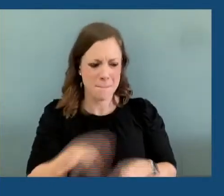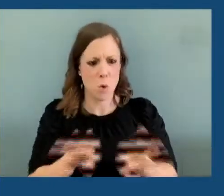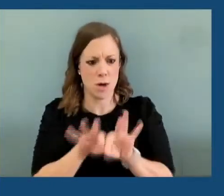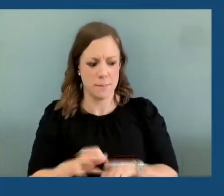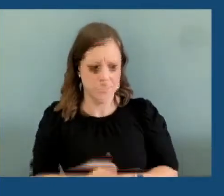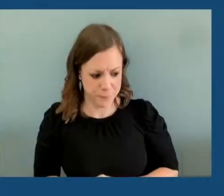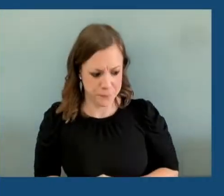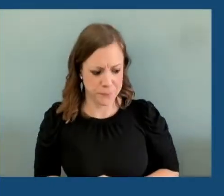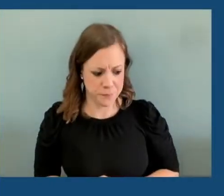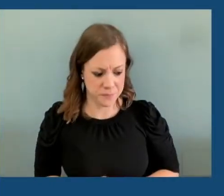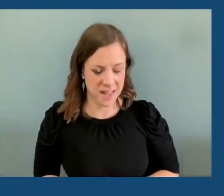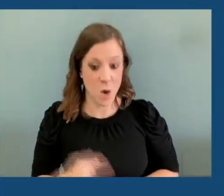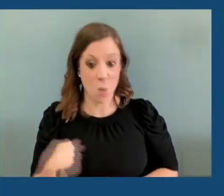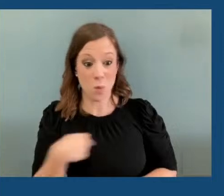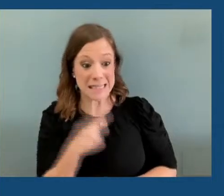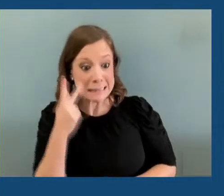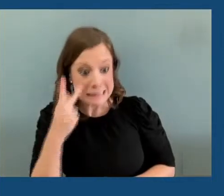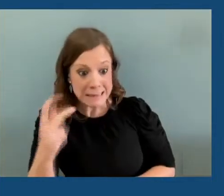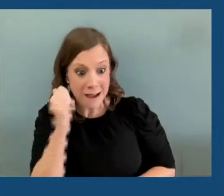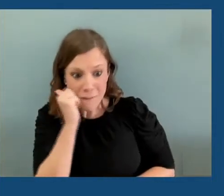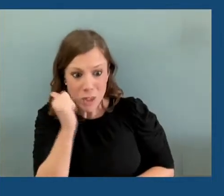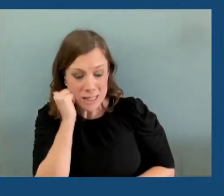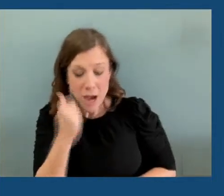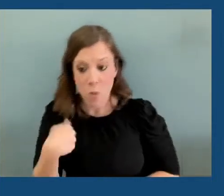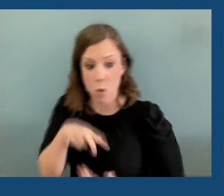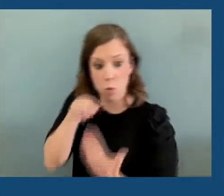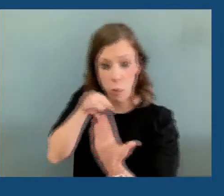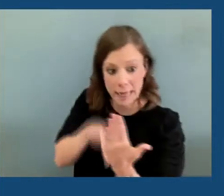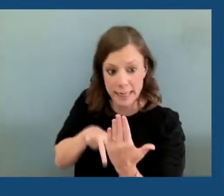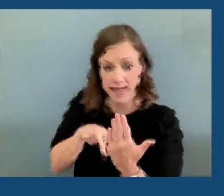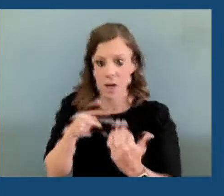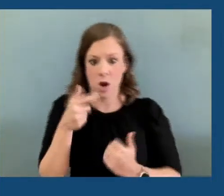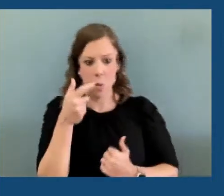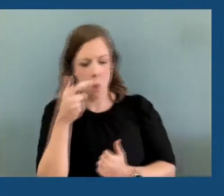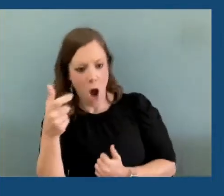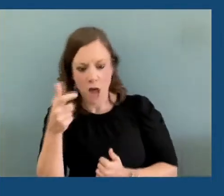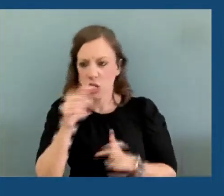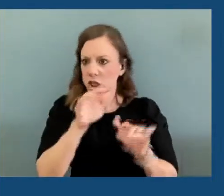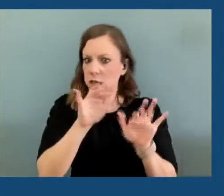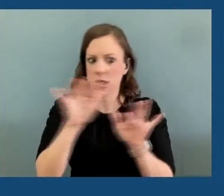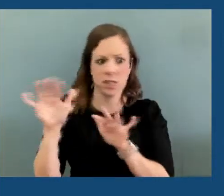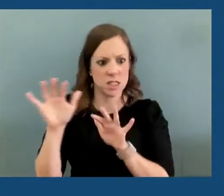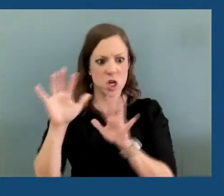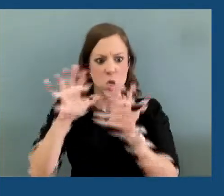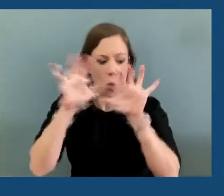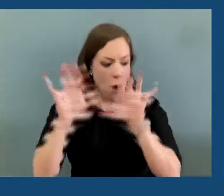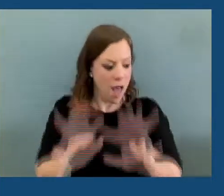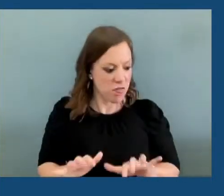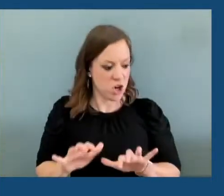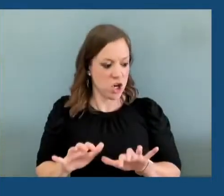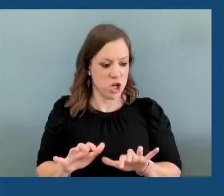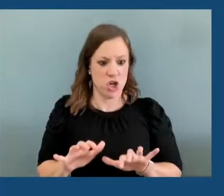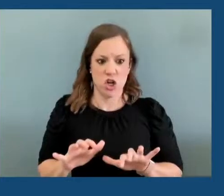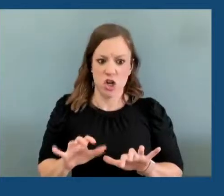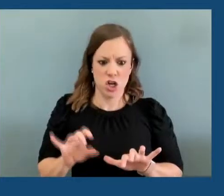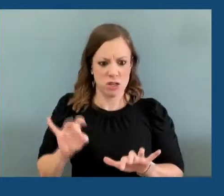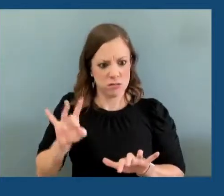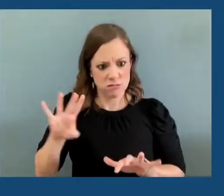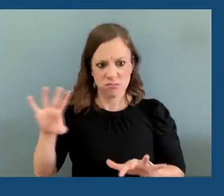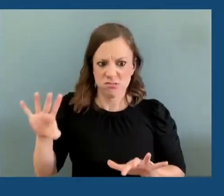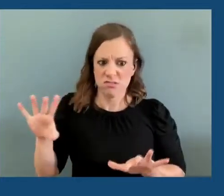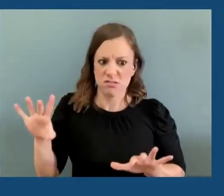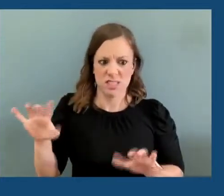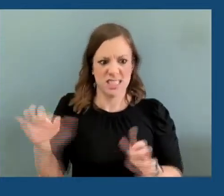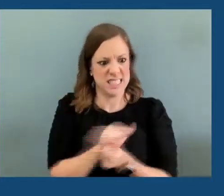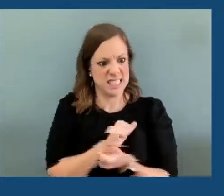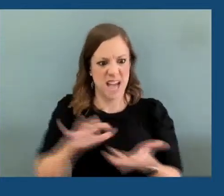reading and watching these extraordinary weather-related disasters. It's not enough